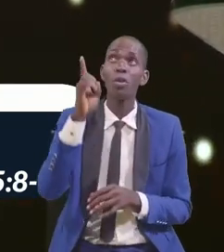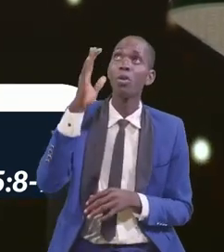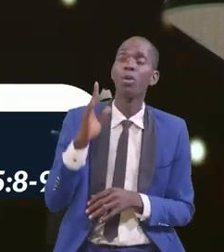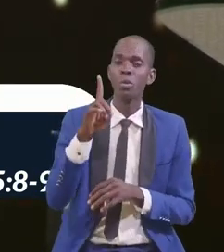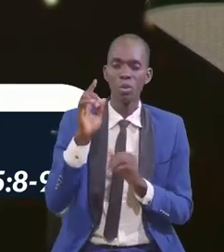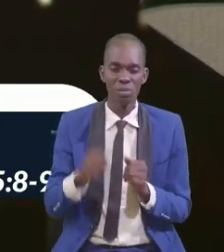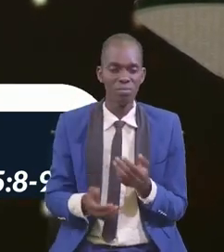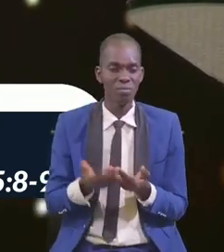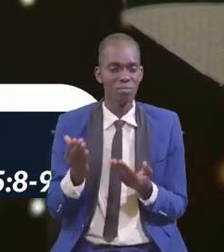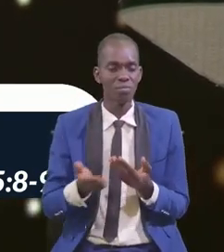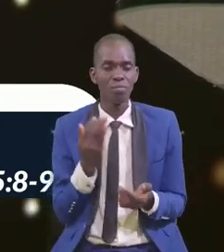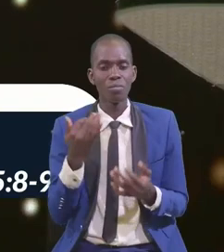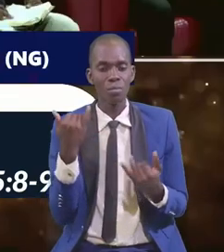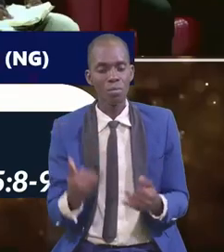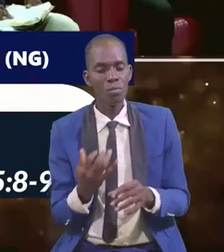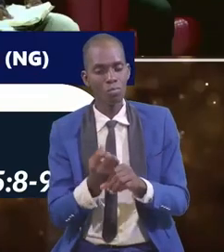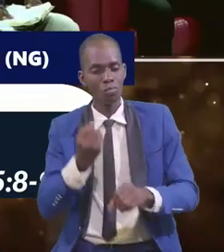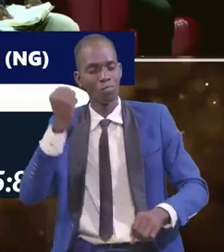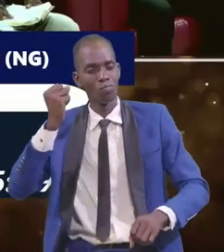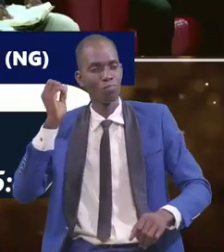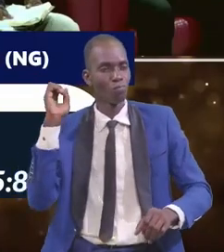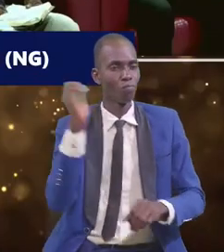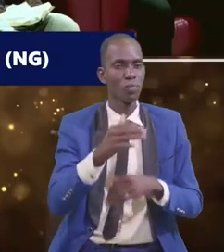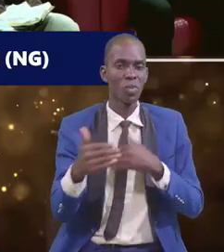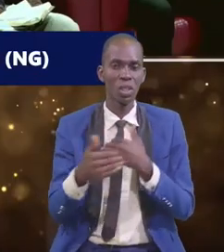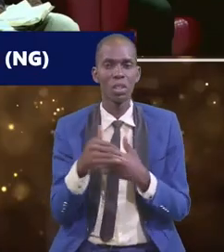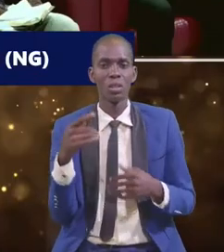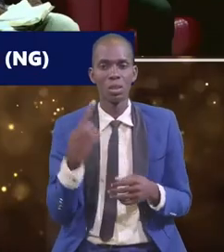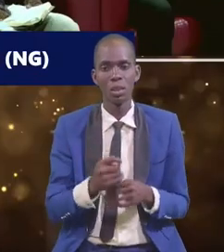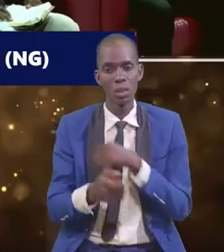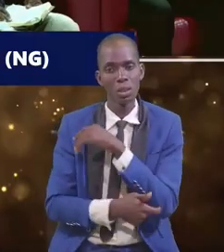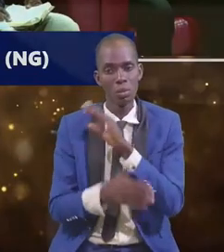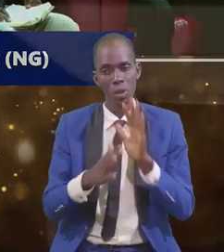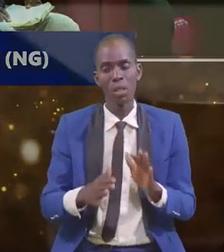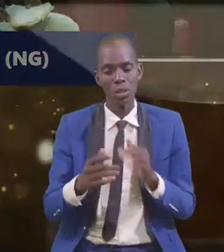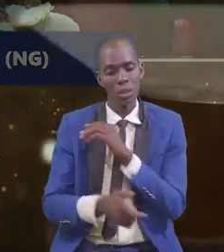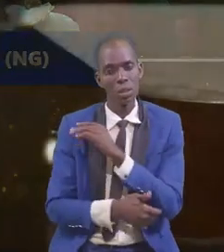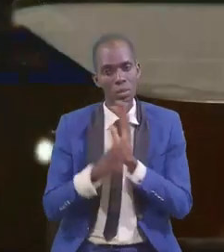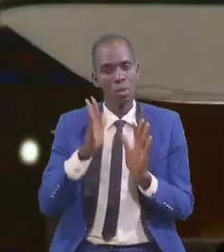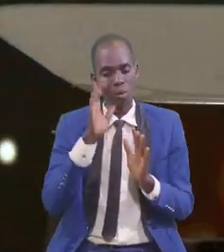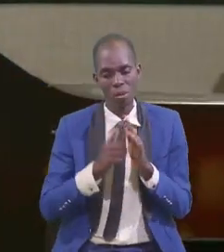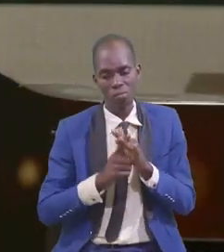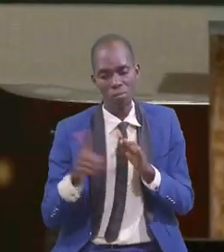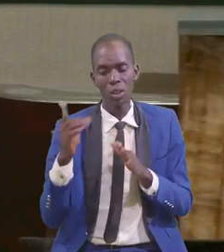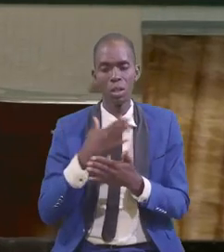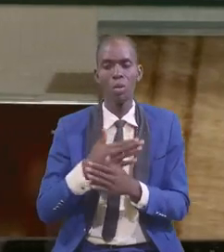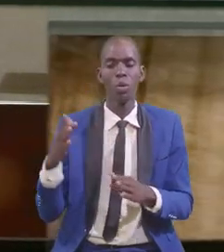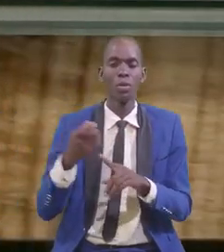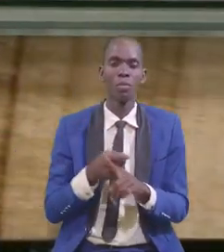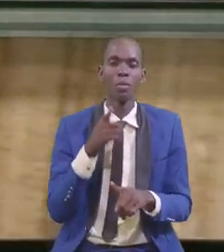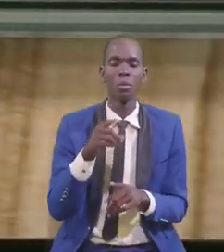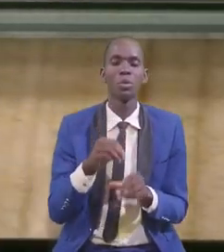the sword at the tempter. He'll flee away from you in Jesus' name. We're looking at verse 5. In